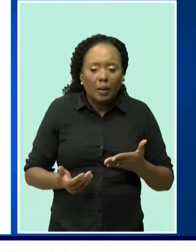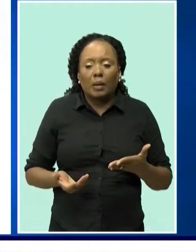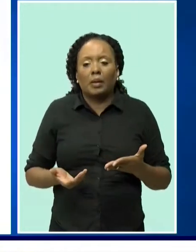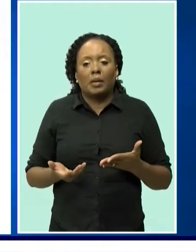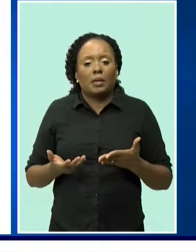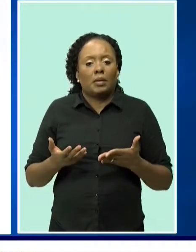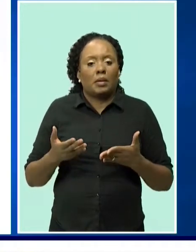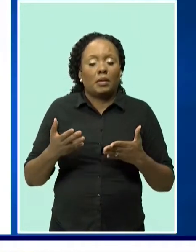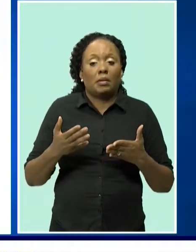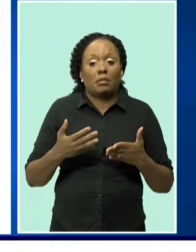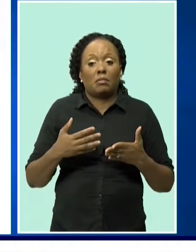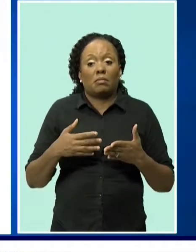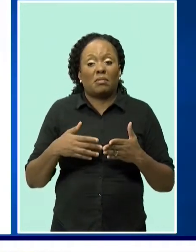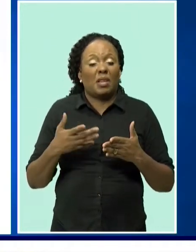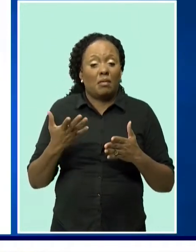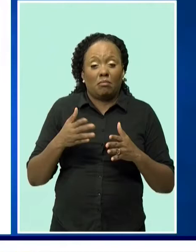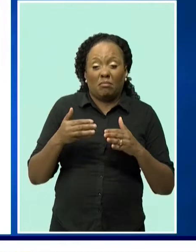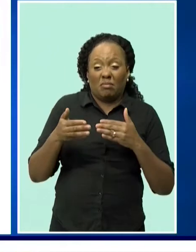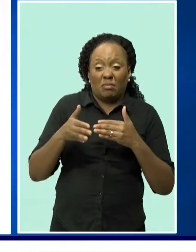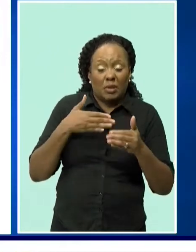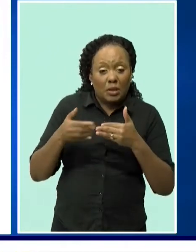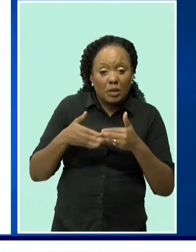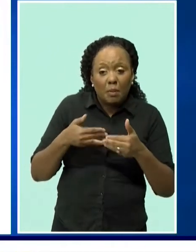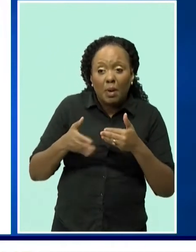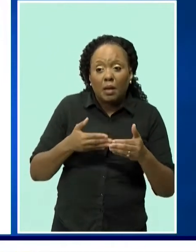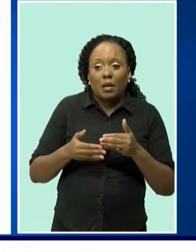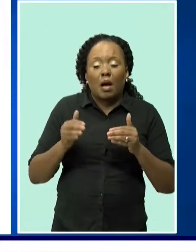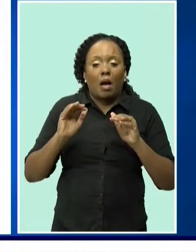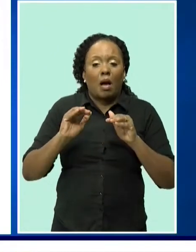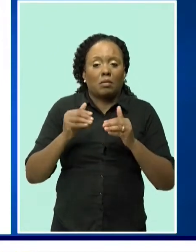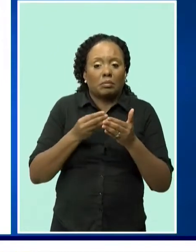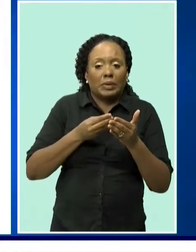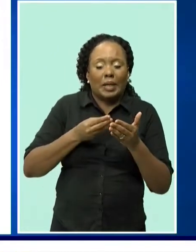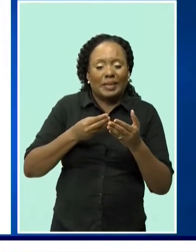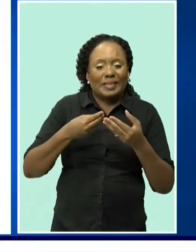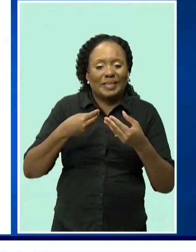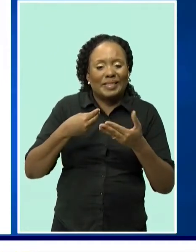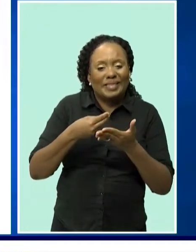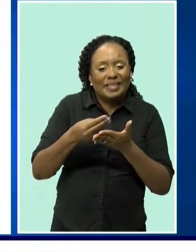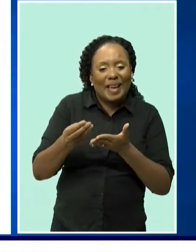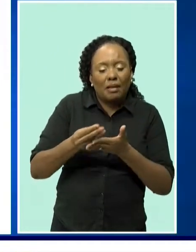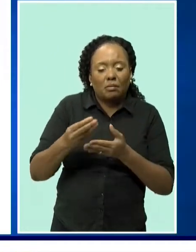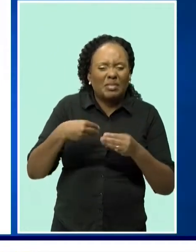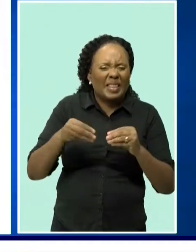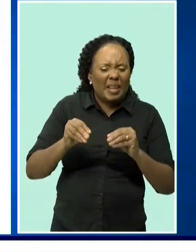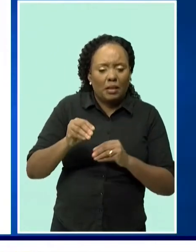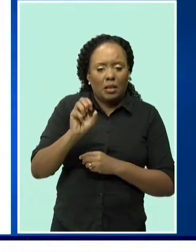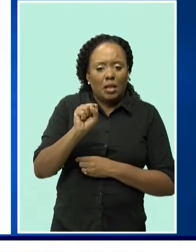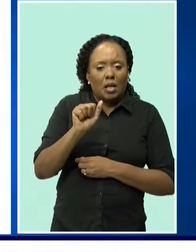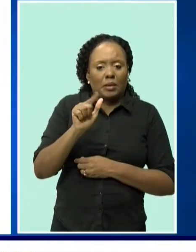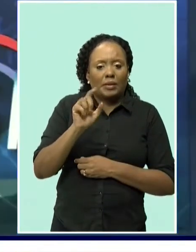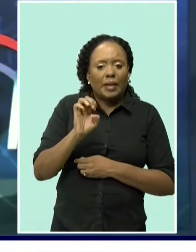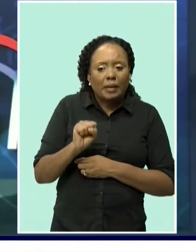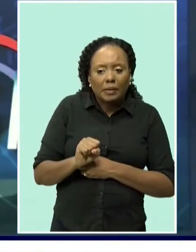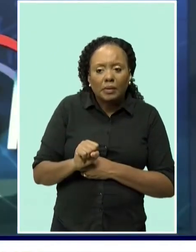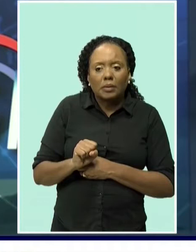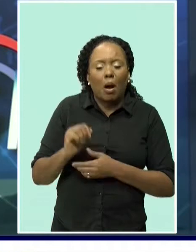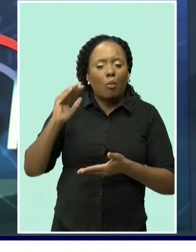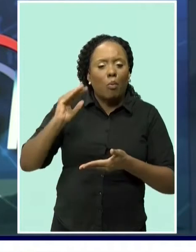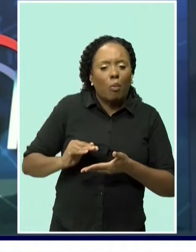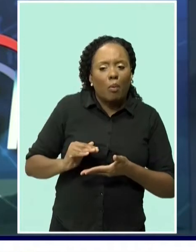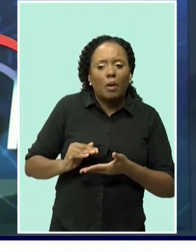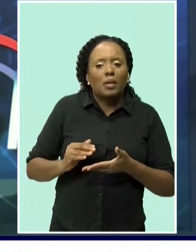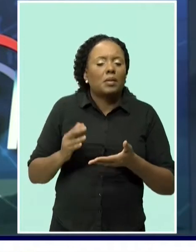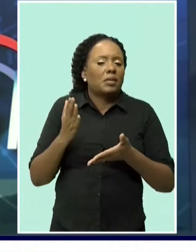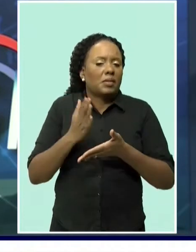negative sales, it faces criticisms that are sometimes uninformed or blatantly prejudiced.